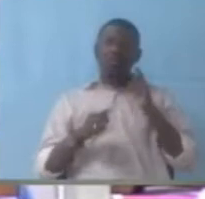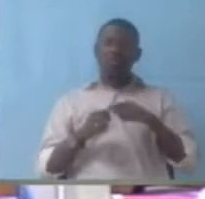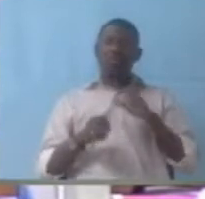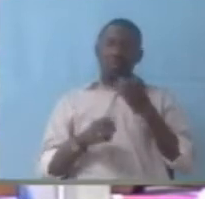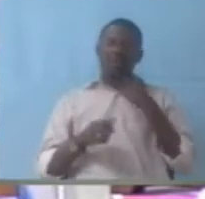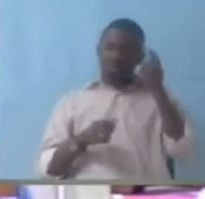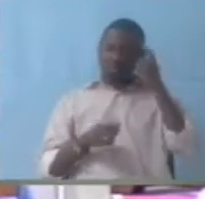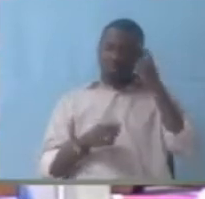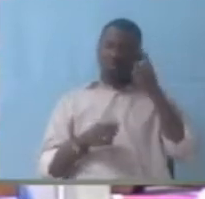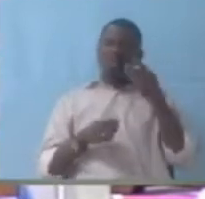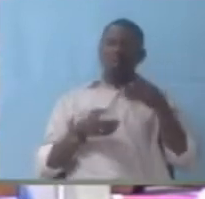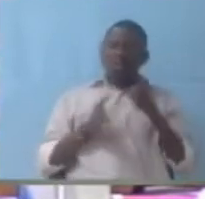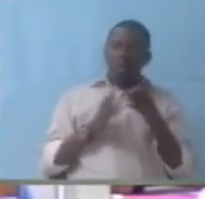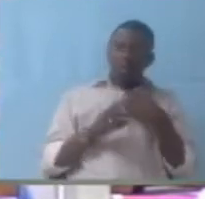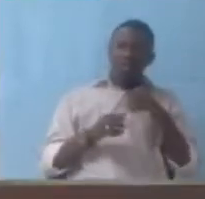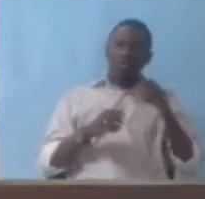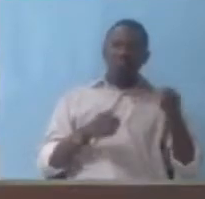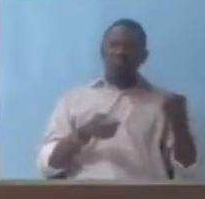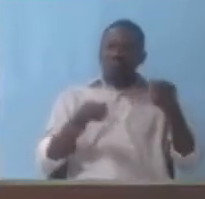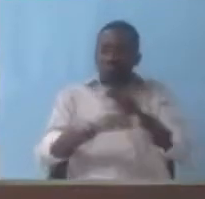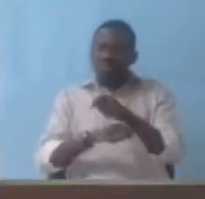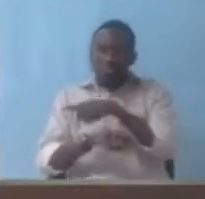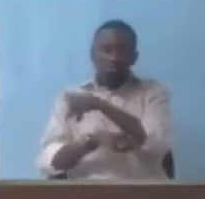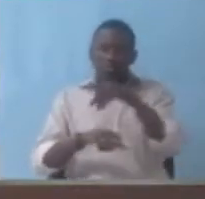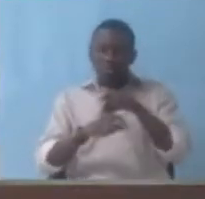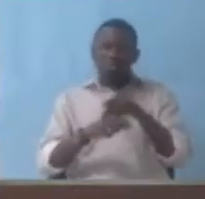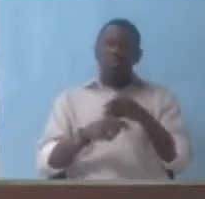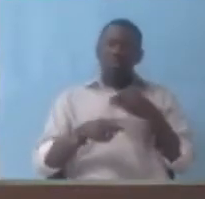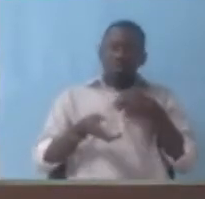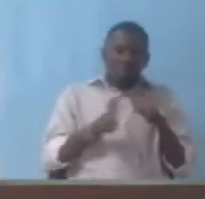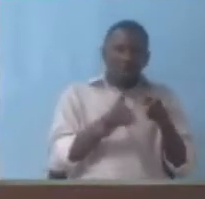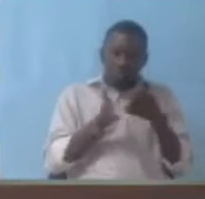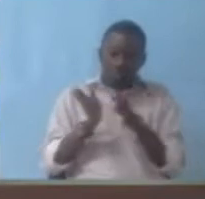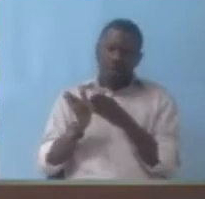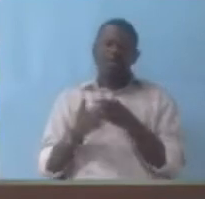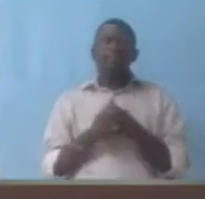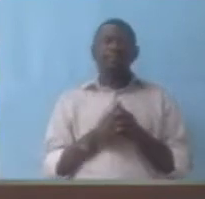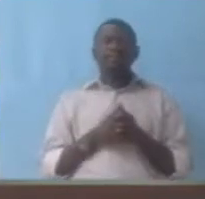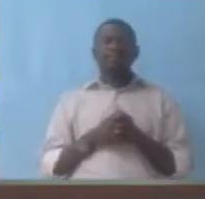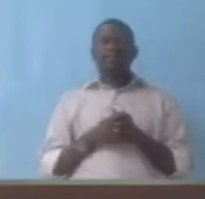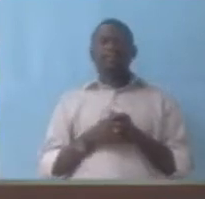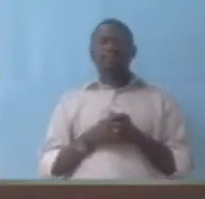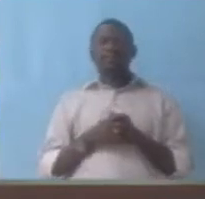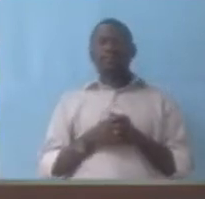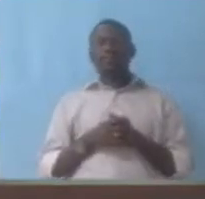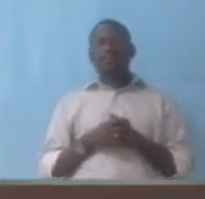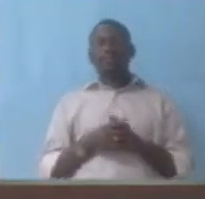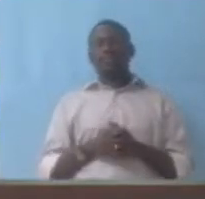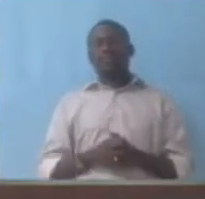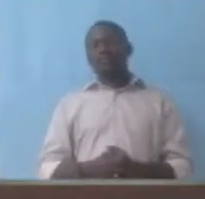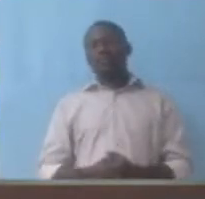breaches of discipline. A continue to fang kafu fang komi dinkral to miyalan ko nyanta ke mabo daminto wo be sembo